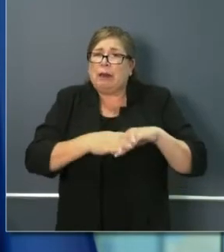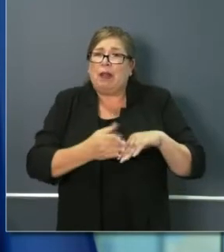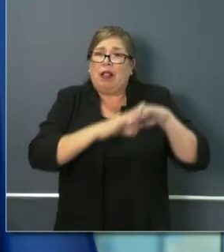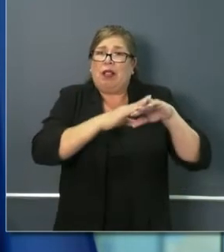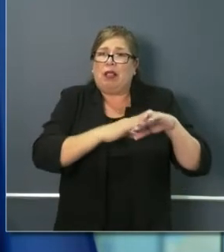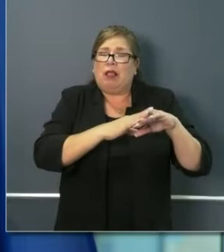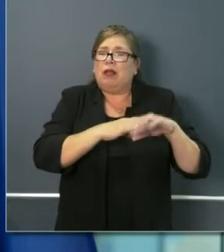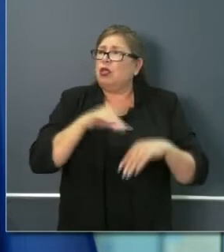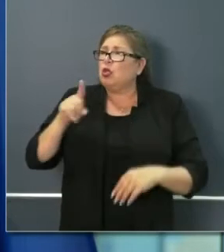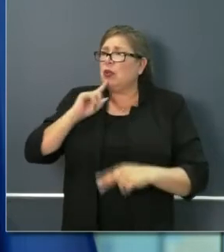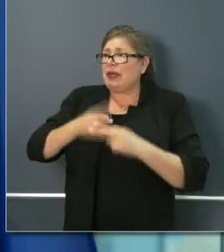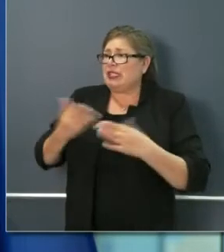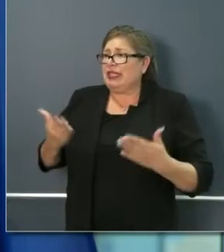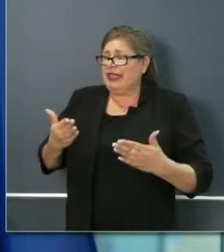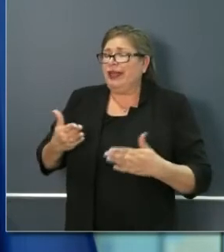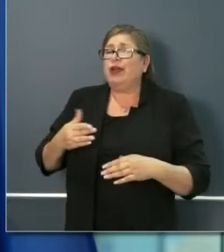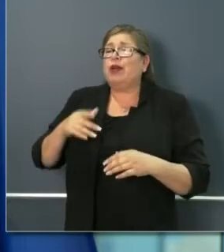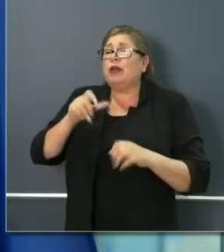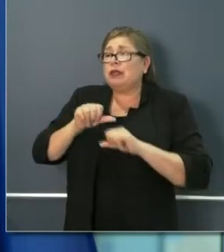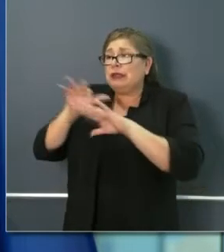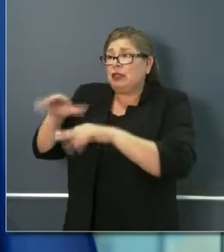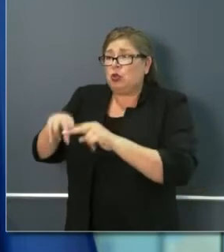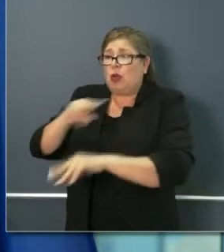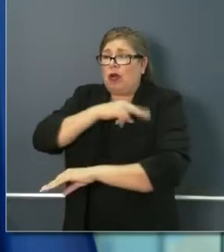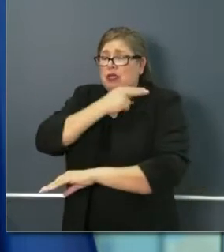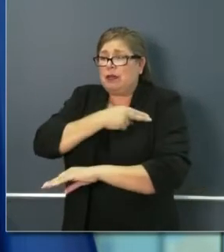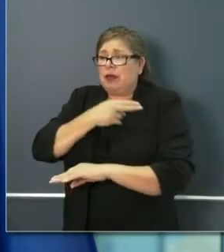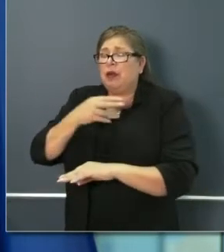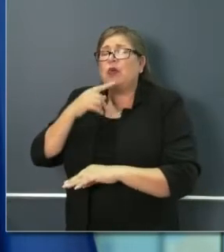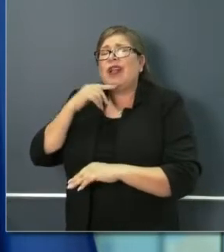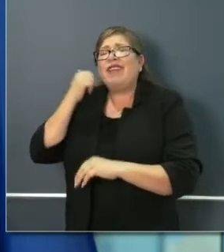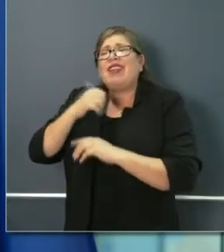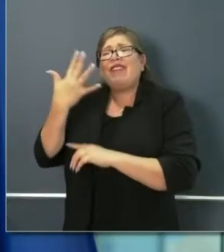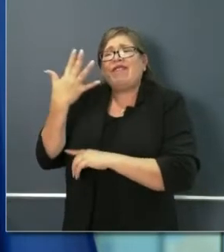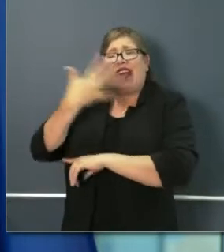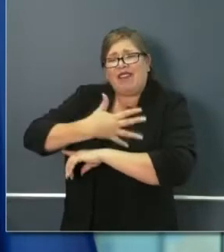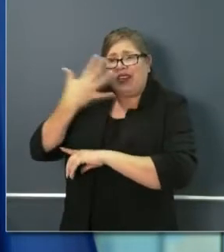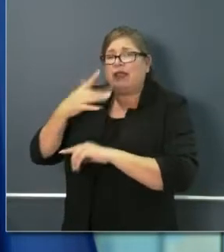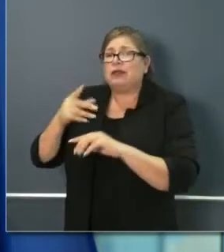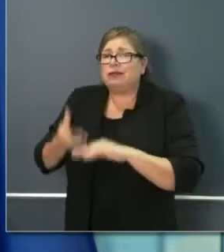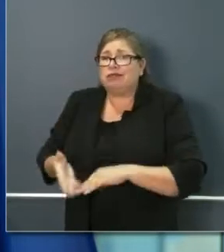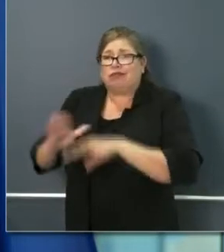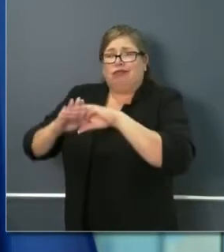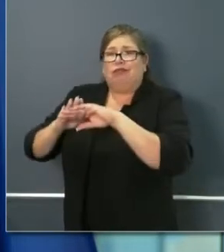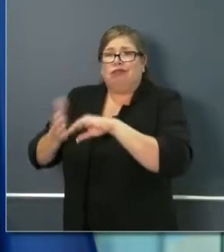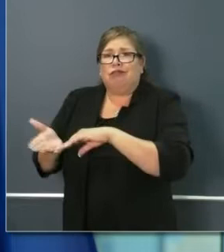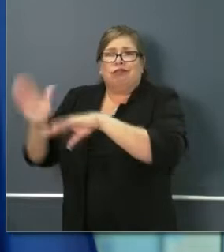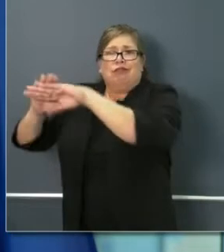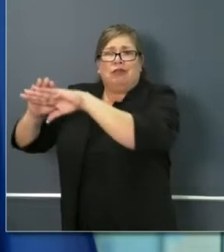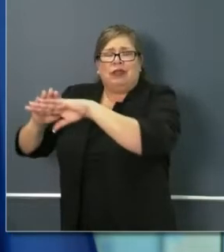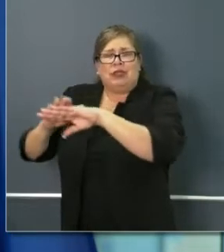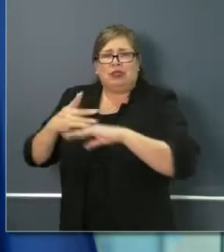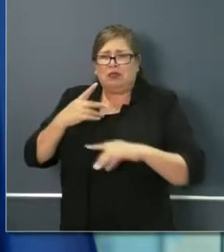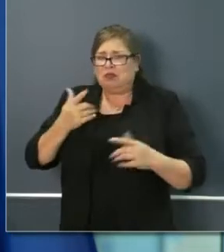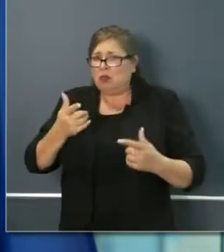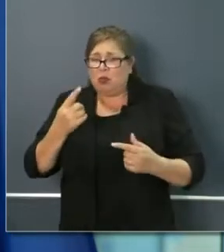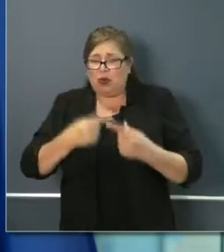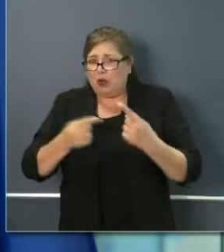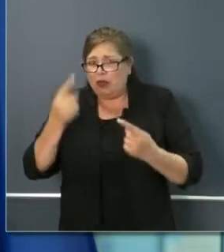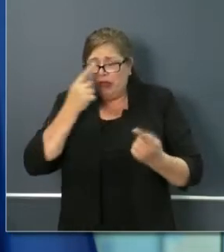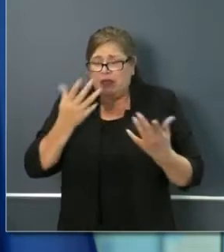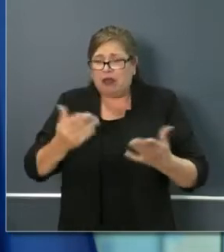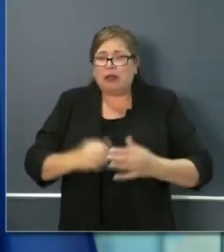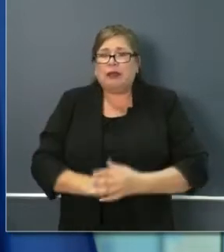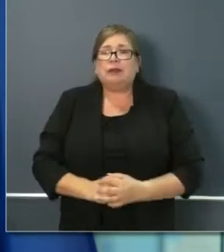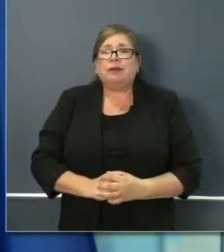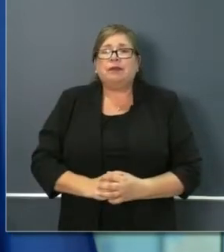positive signs? Yeah, no, I mean, we're seeing an increase, and those increases that I referenced as it relates to ICU beds,